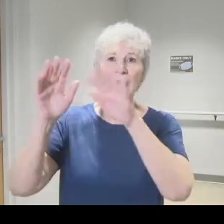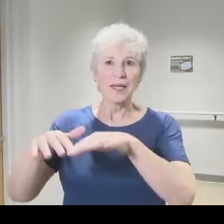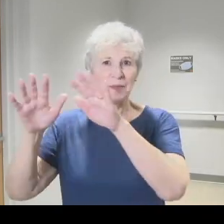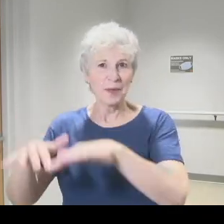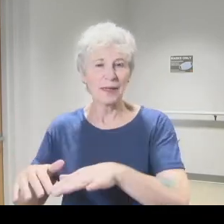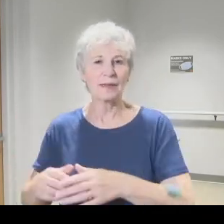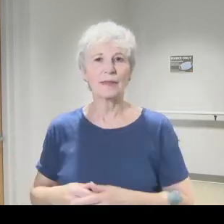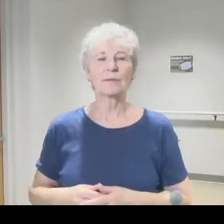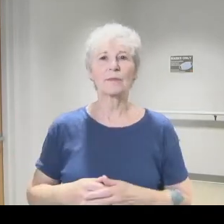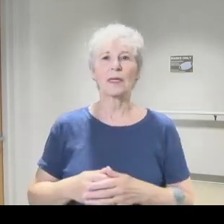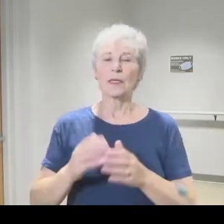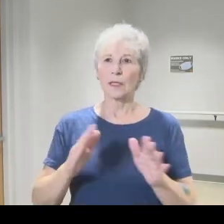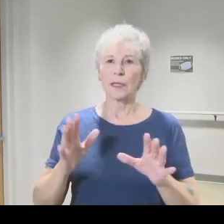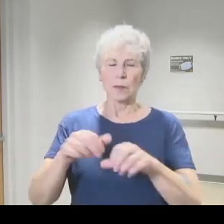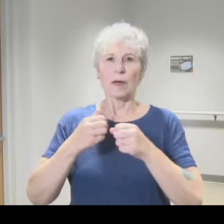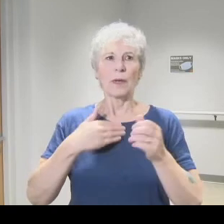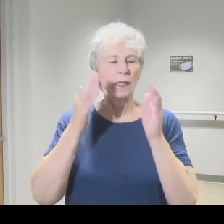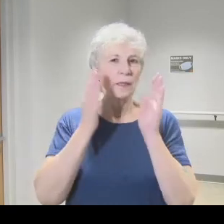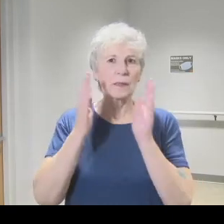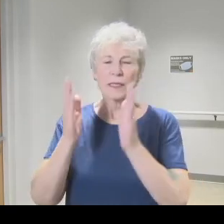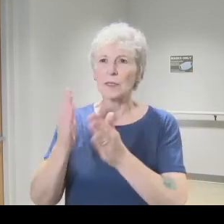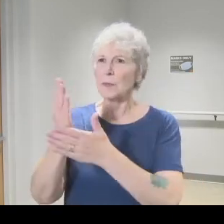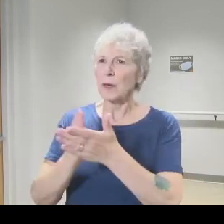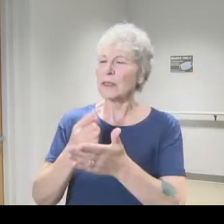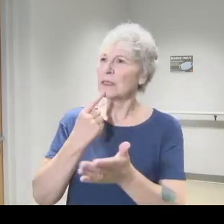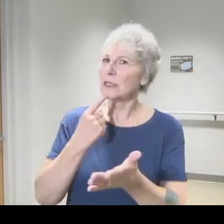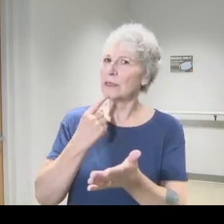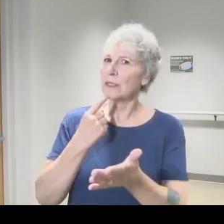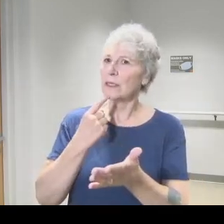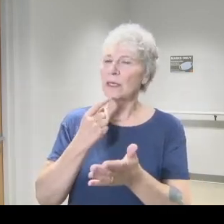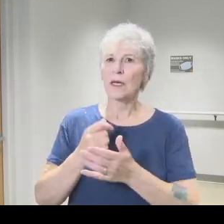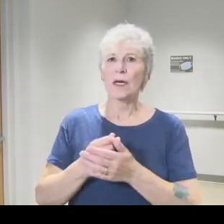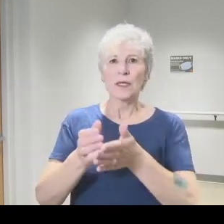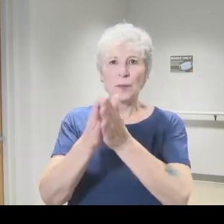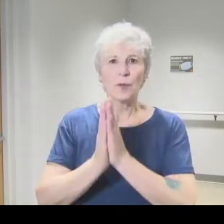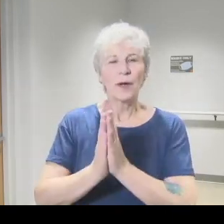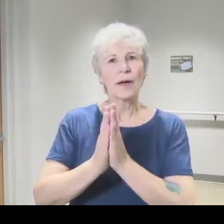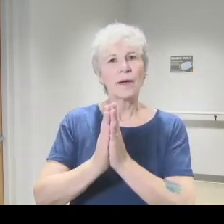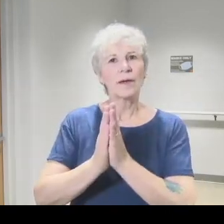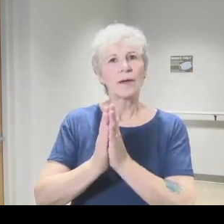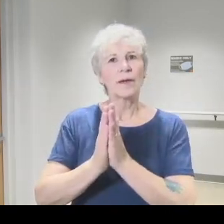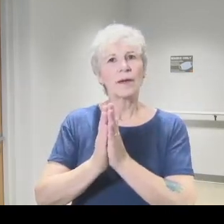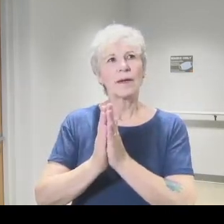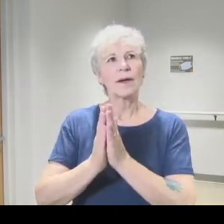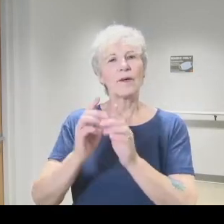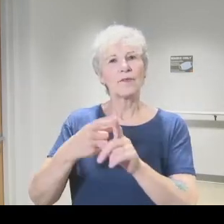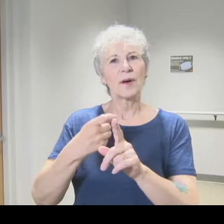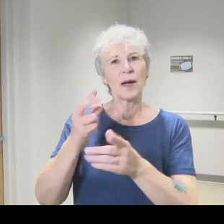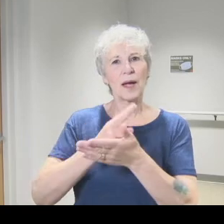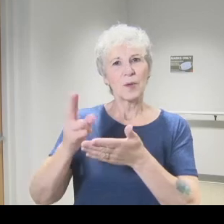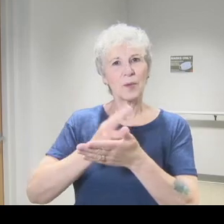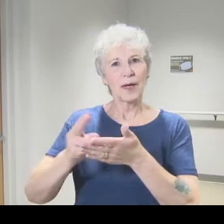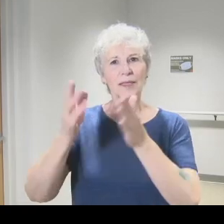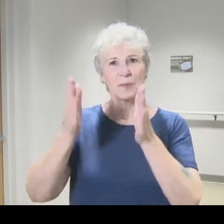Something that particularly caught my attention in this verse was the part that says, the prayer of a righteous person has great power as